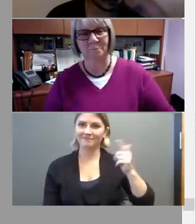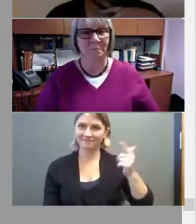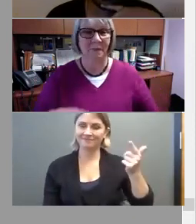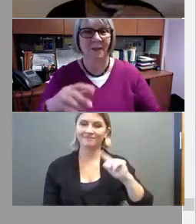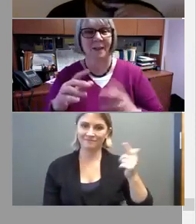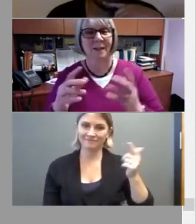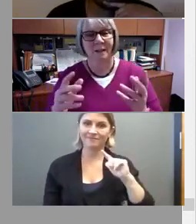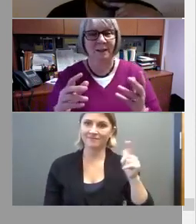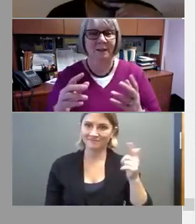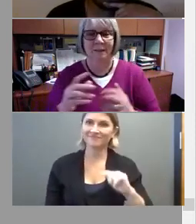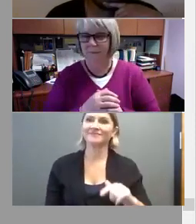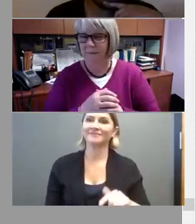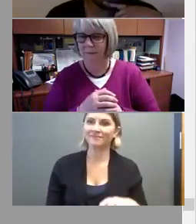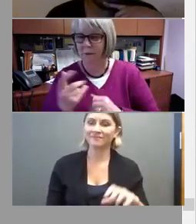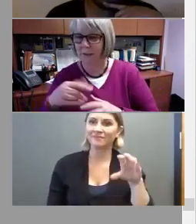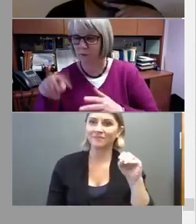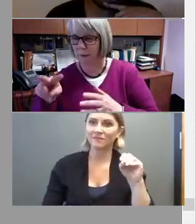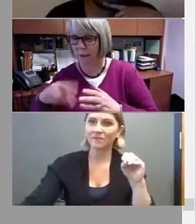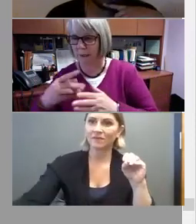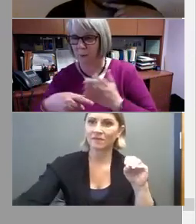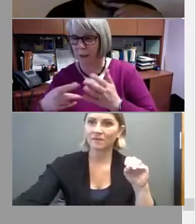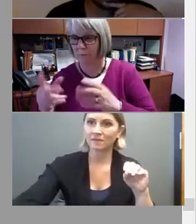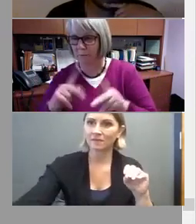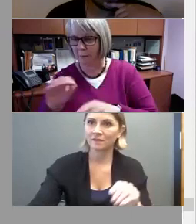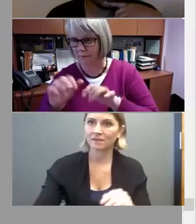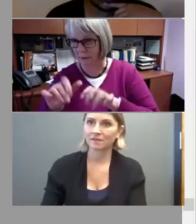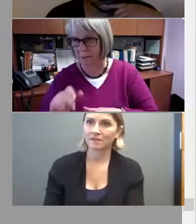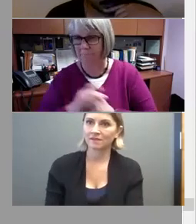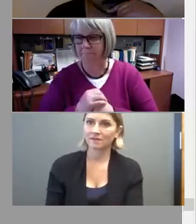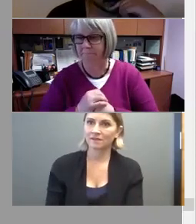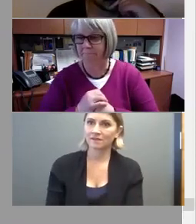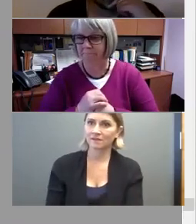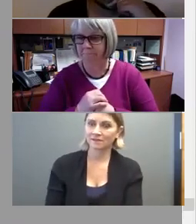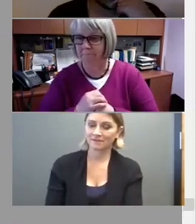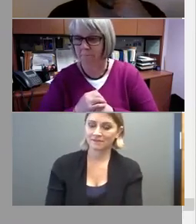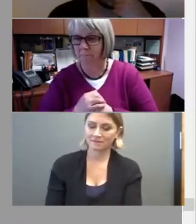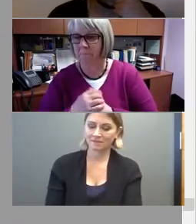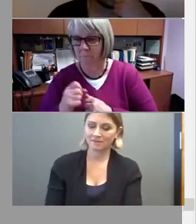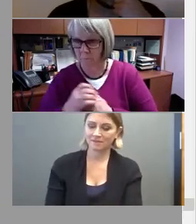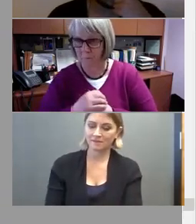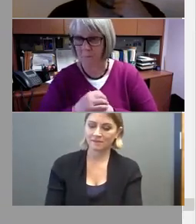2 plus 1. 2 Tn by 2 plus theta of 1, yes.